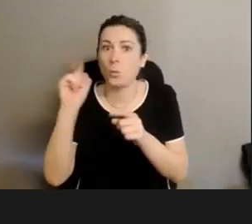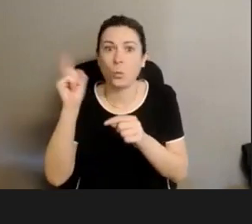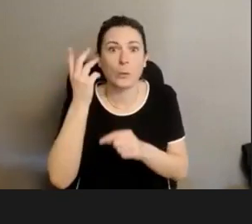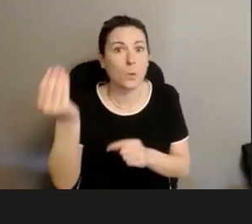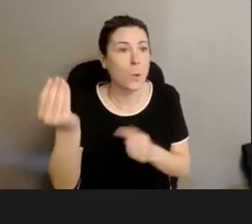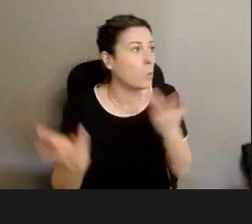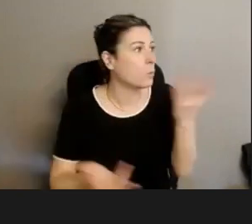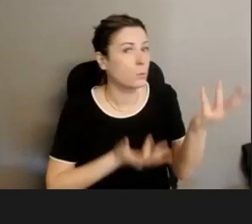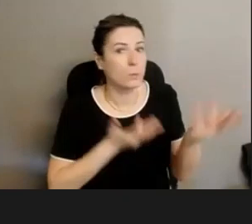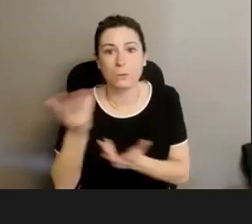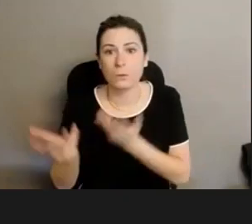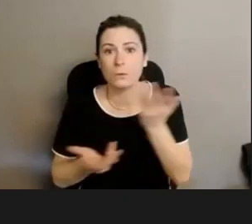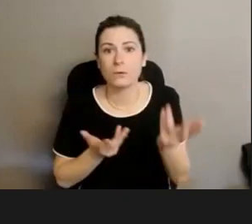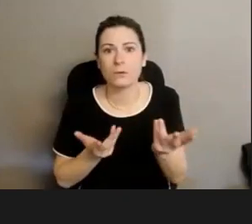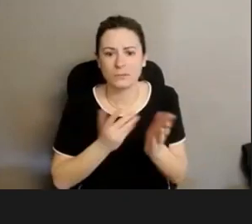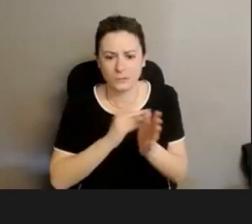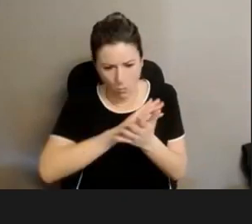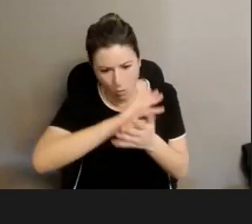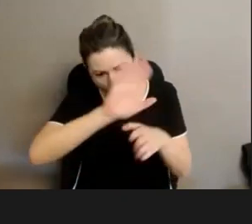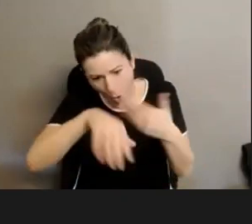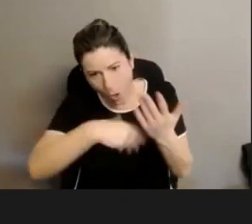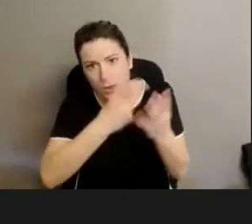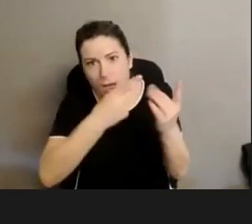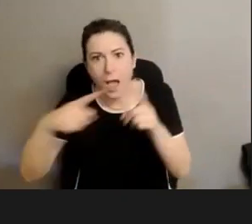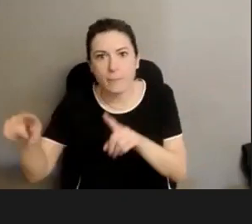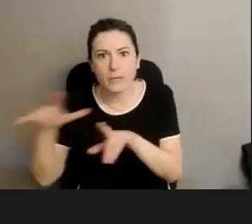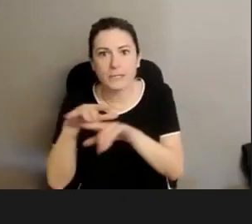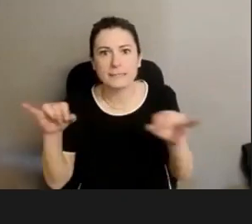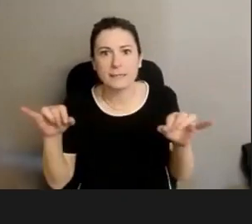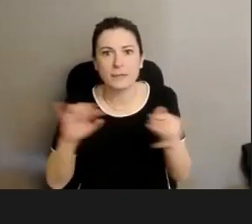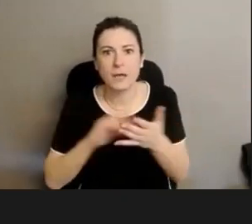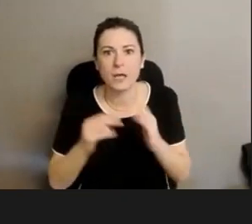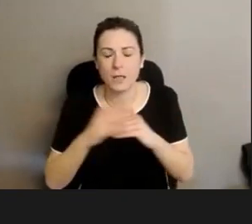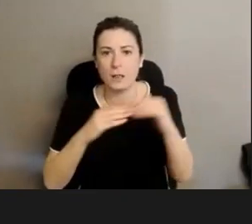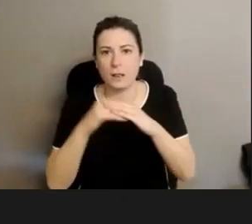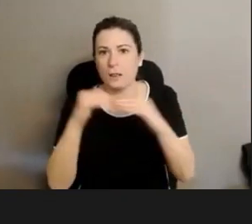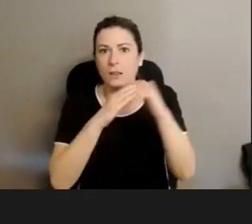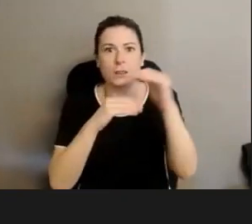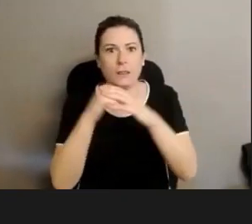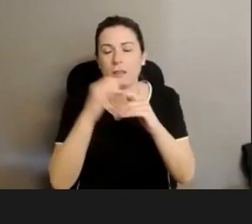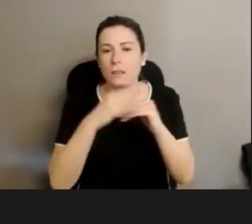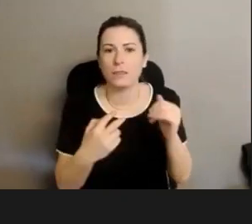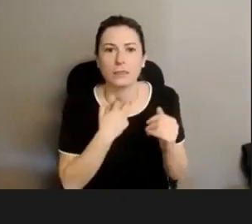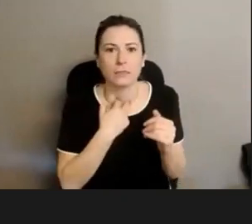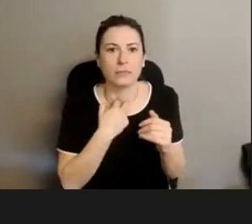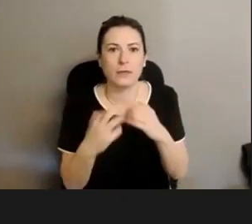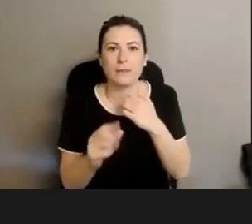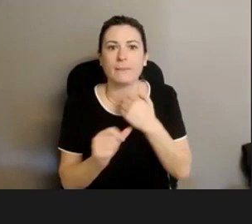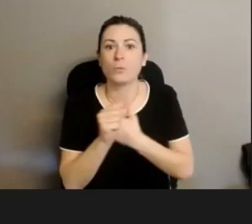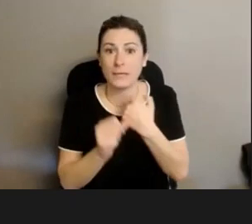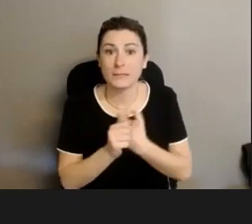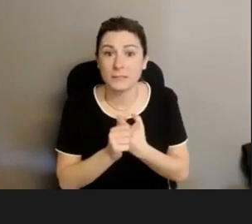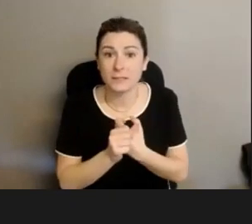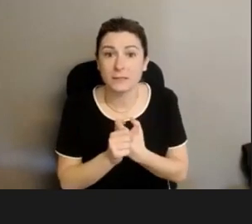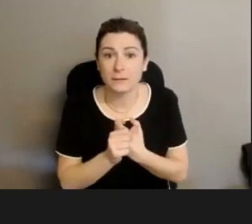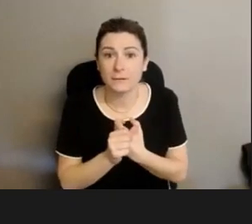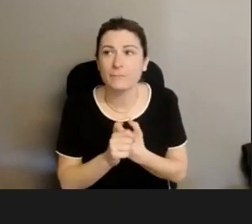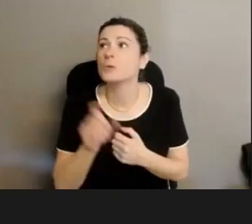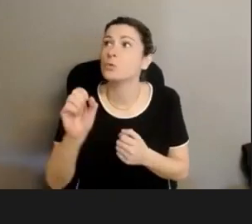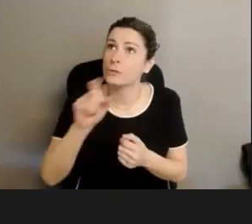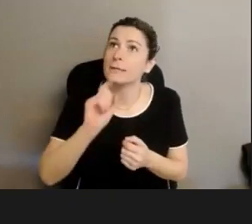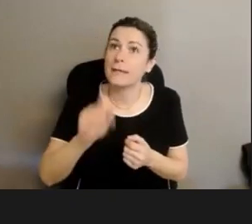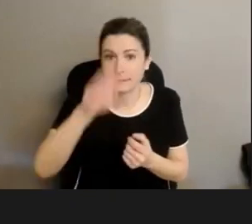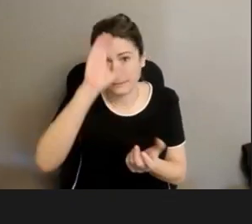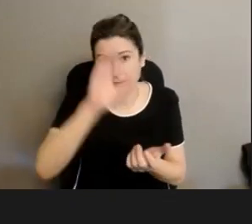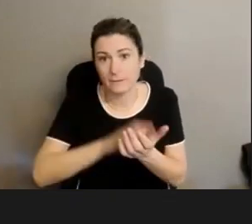to increase the risk. So in addition to it being the spousal cap being problematic by itself, it